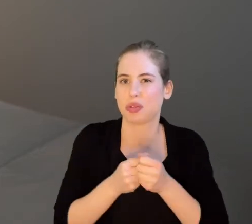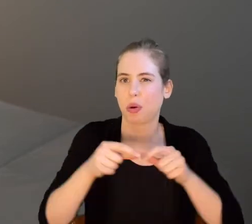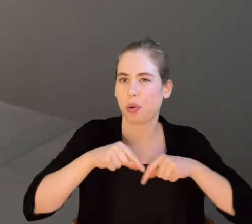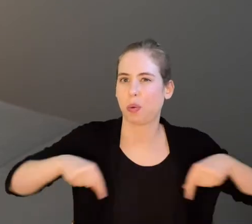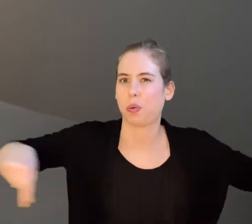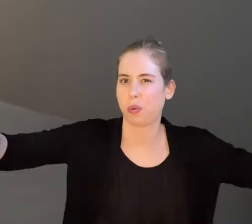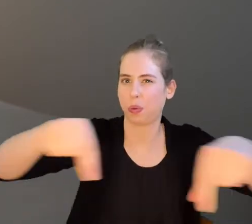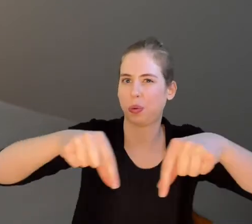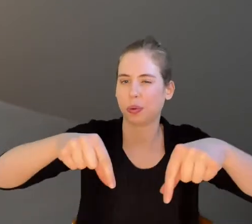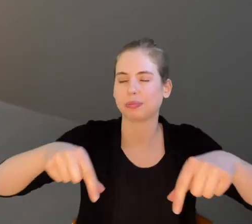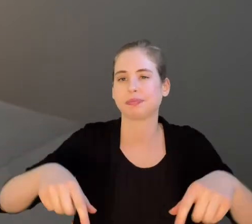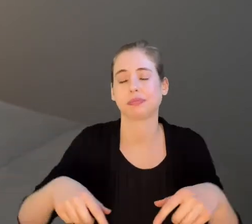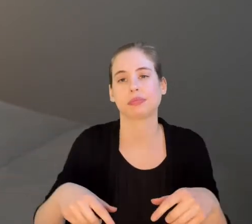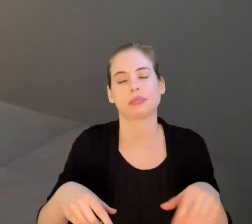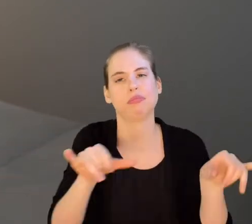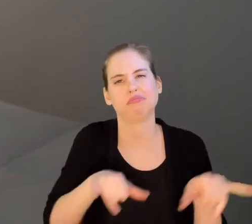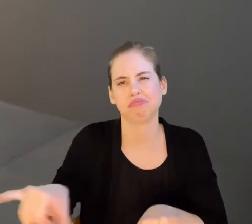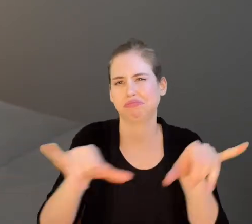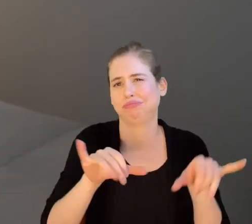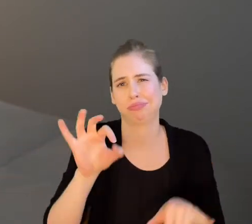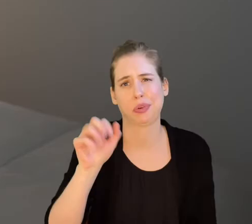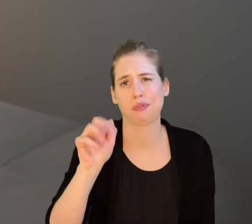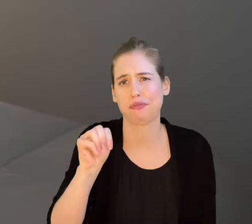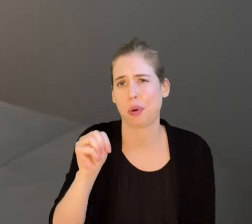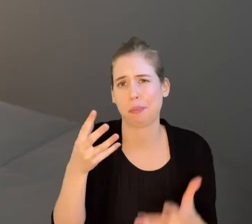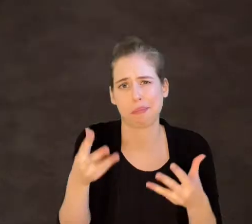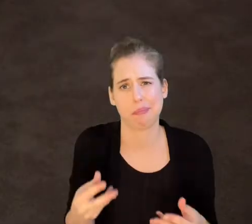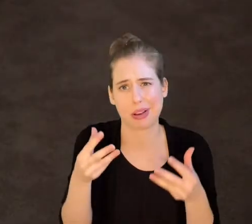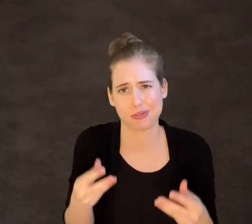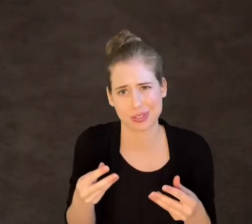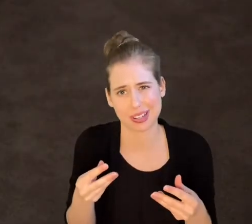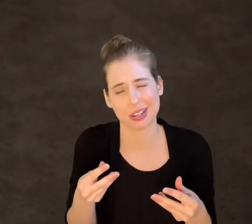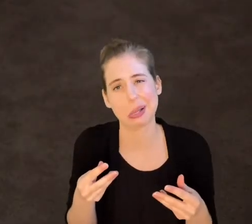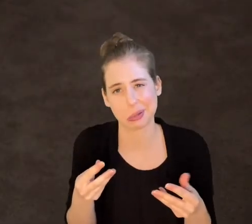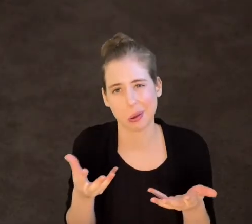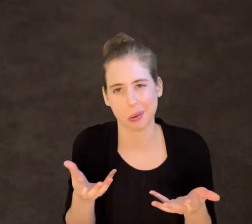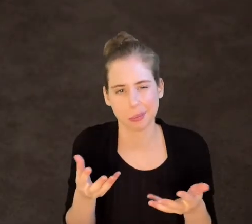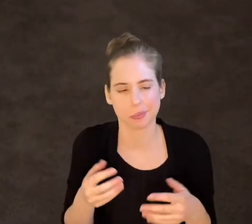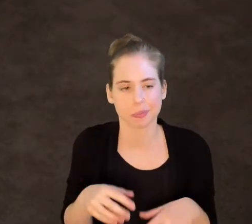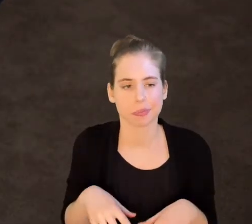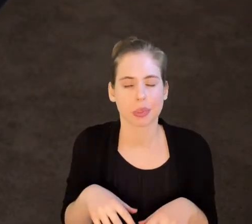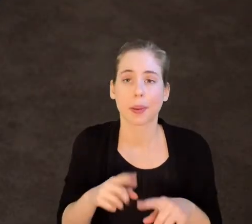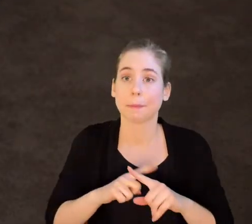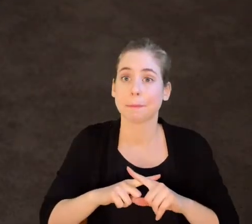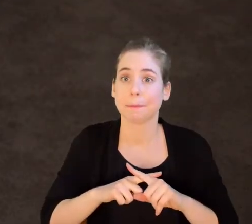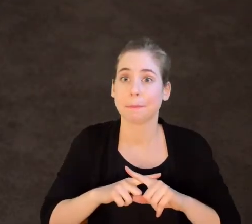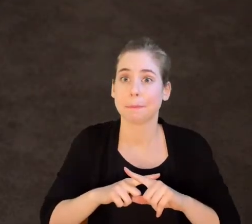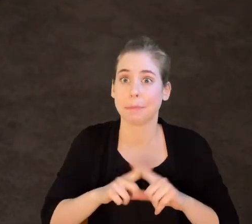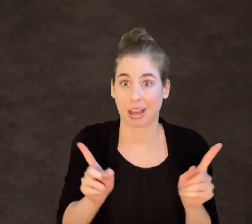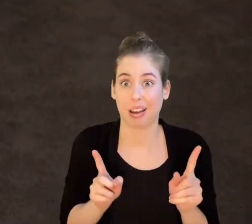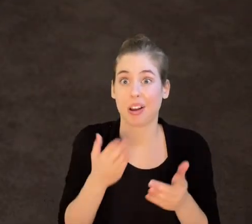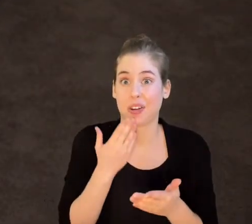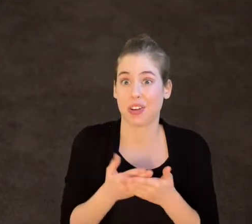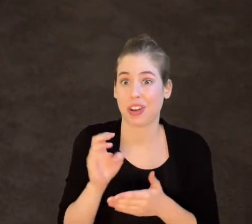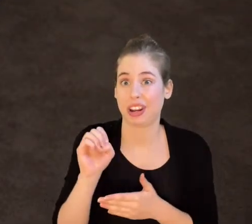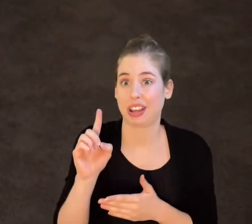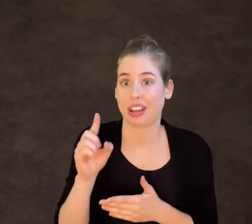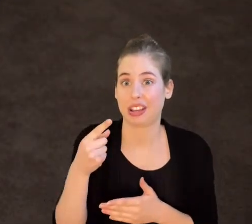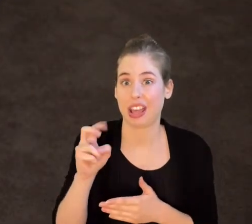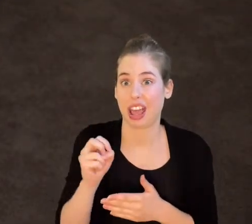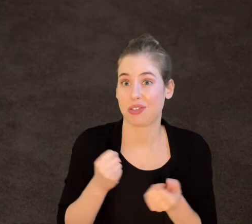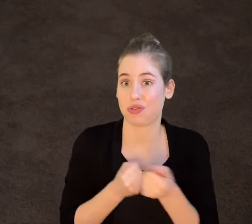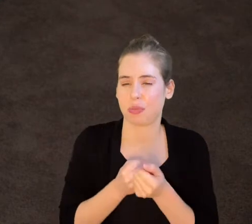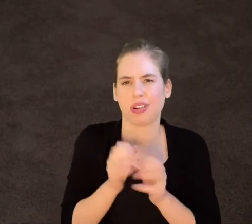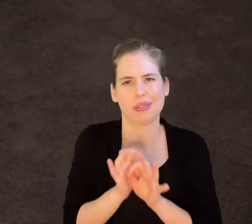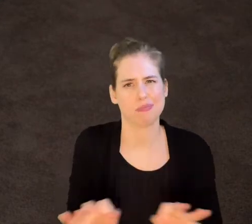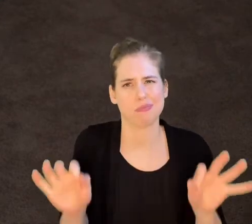foam mattresses, so it's not likely to be a deal-breaker. However, good edge support is important for those that need support getting in